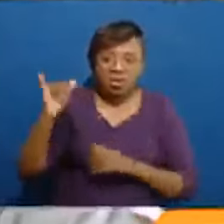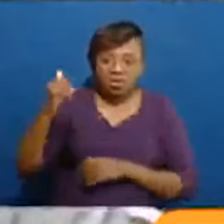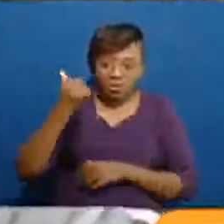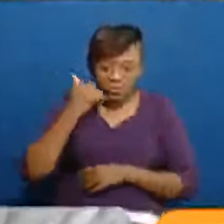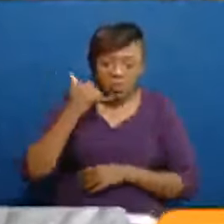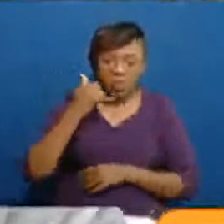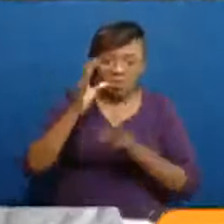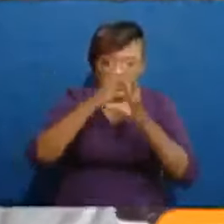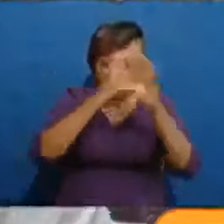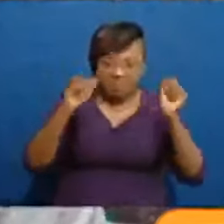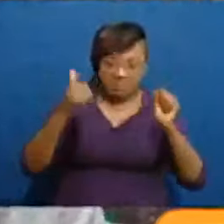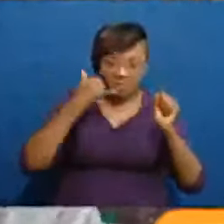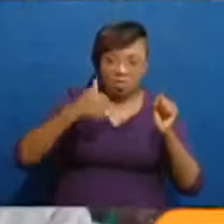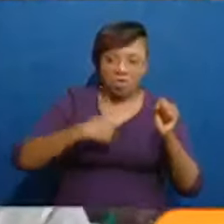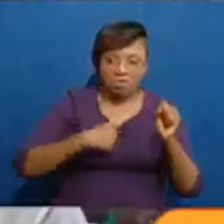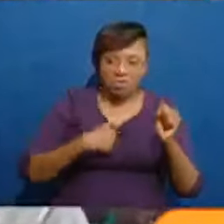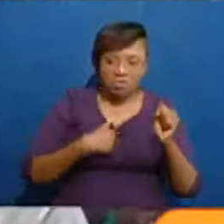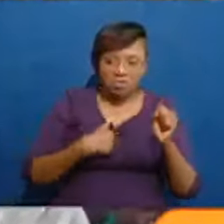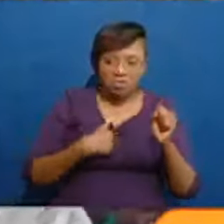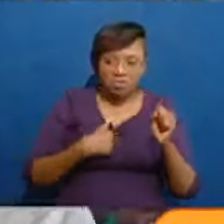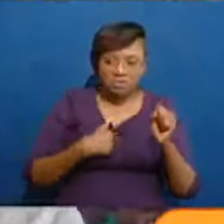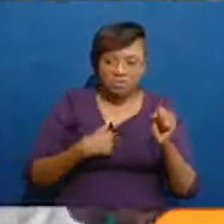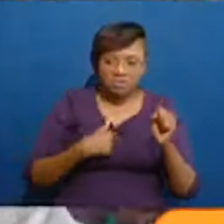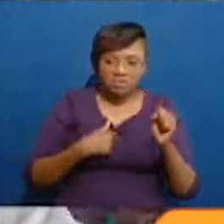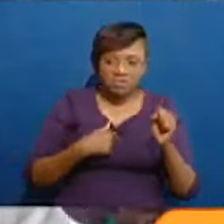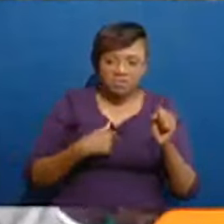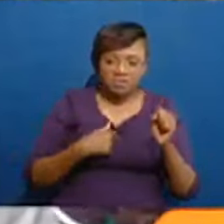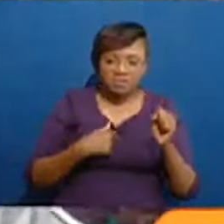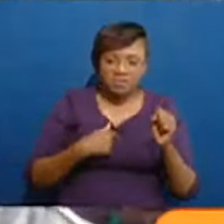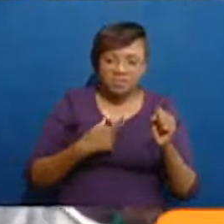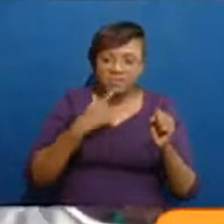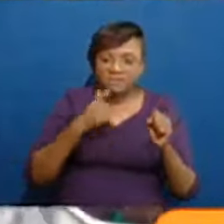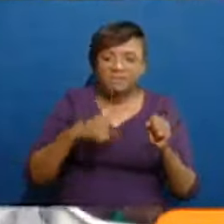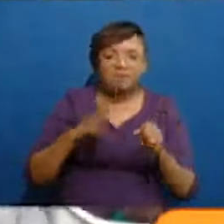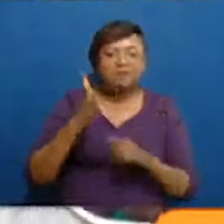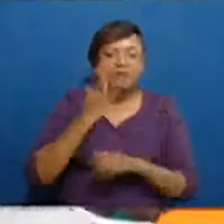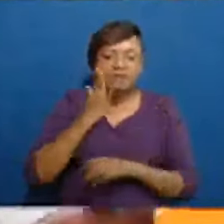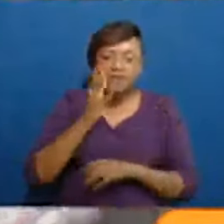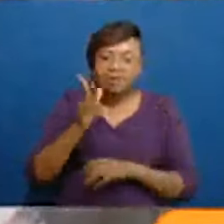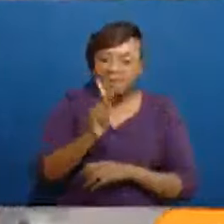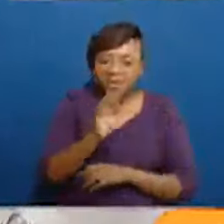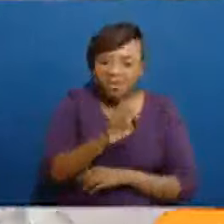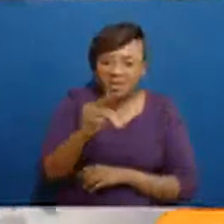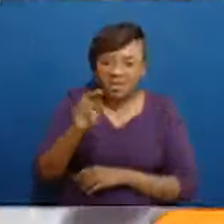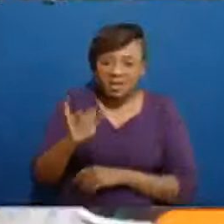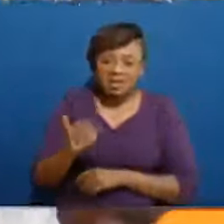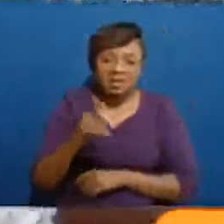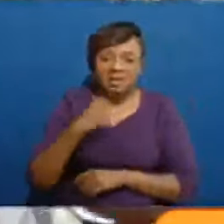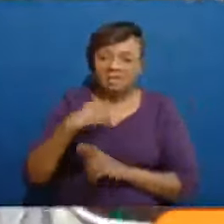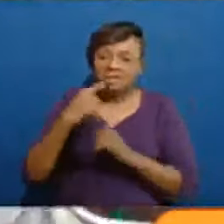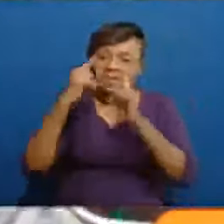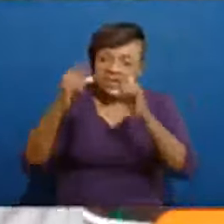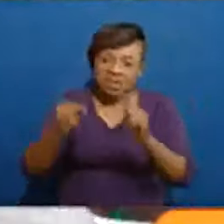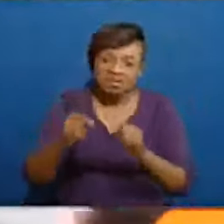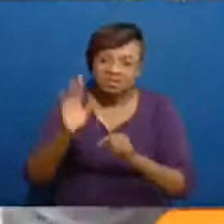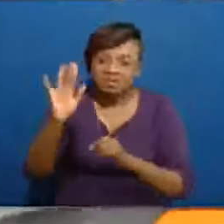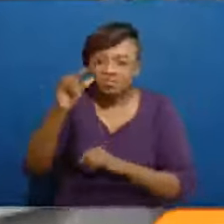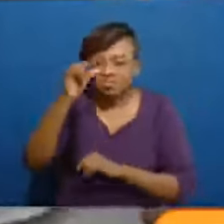amenipigia. Kunipigia akaniambia Mama Kennedy, nikamwambia tafadhali